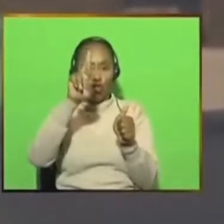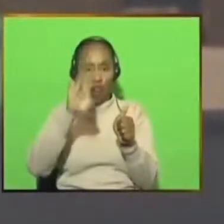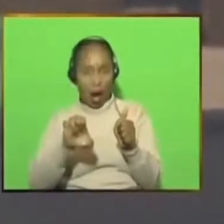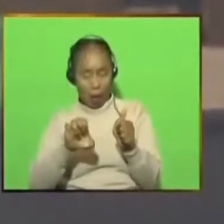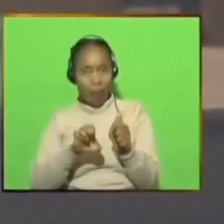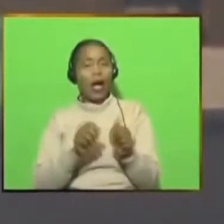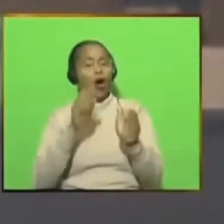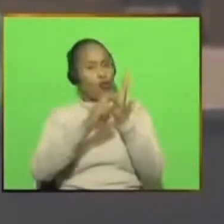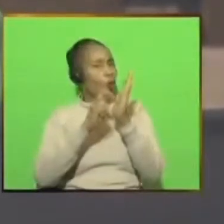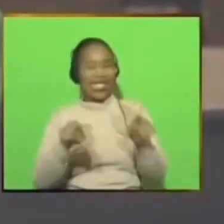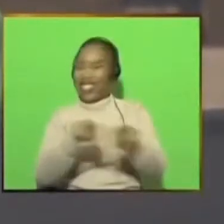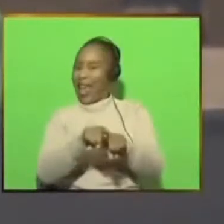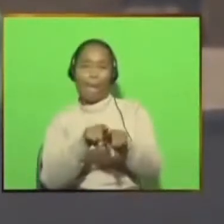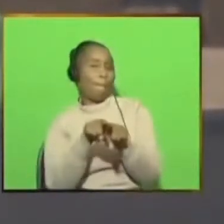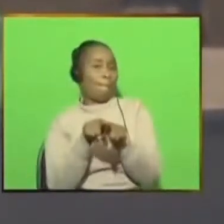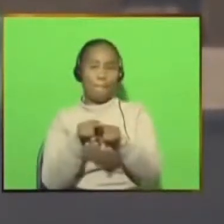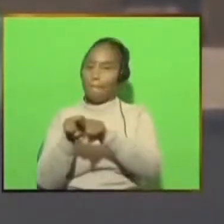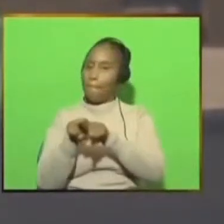I cannot